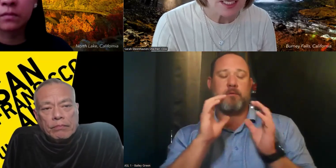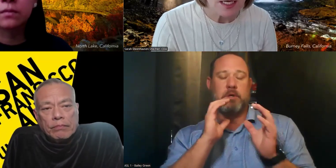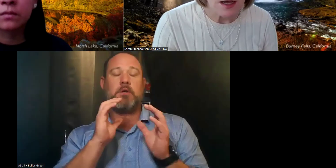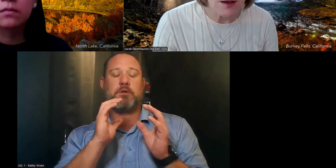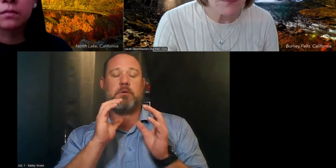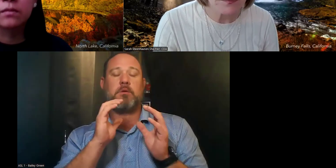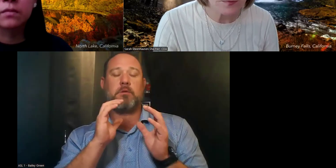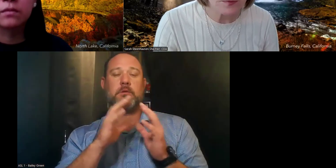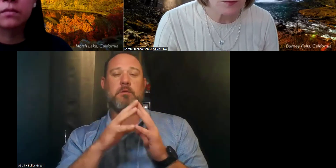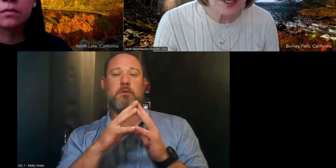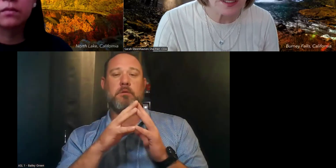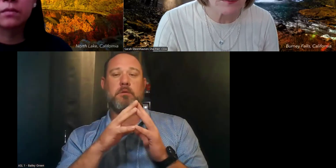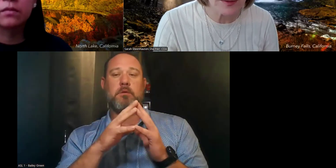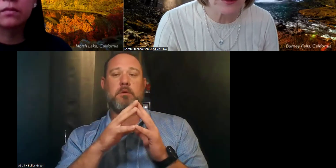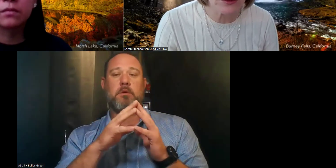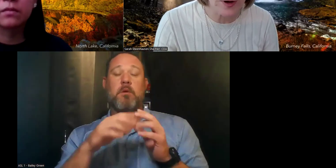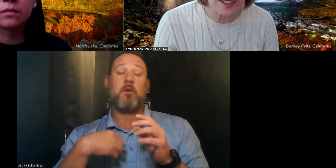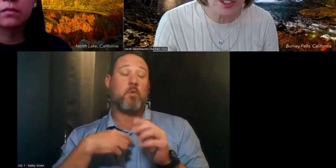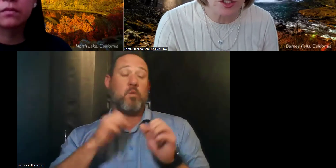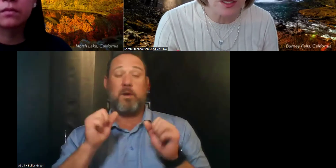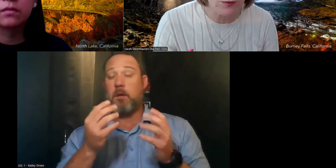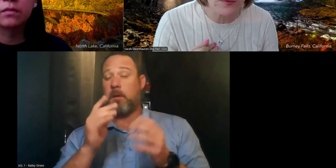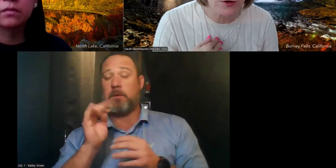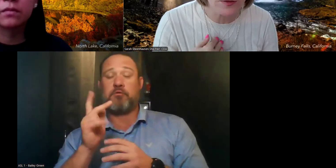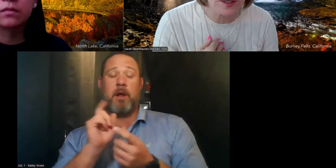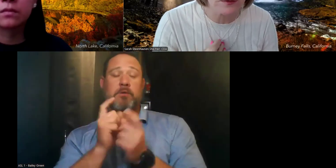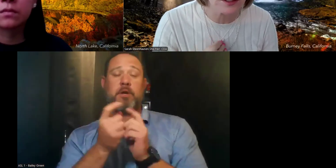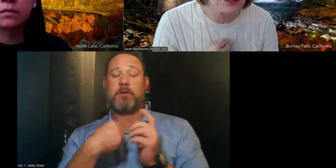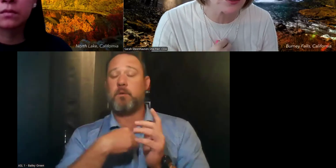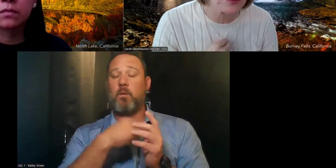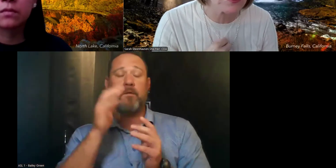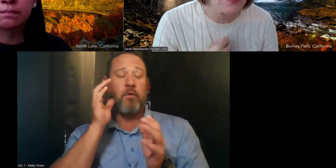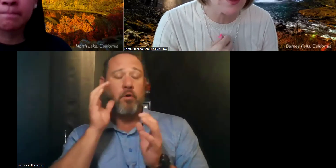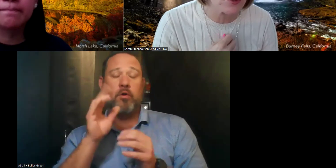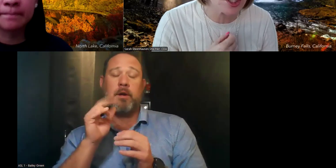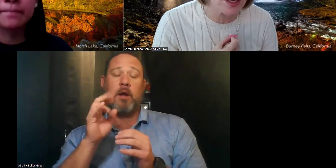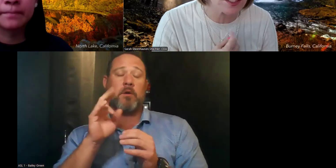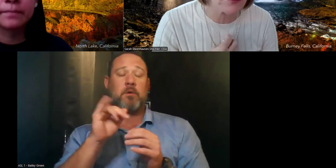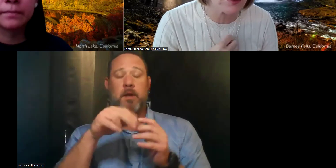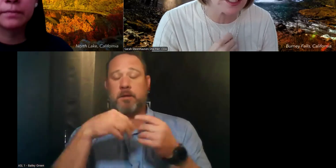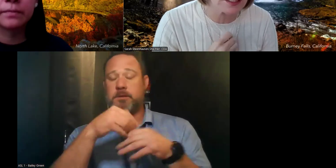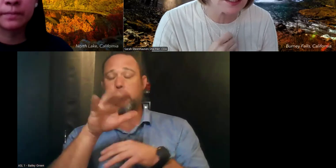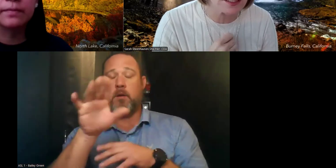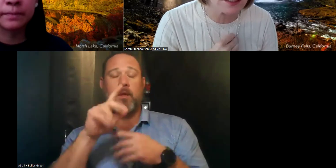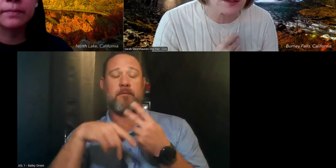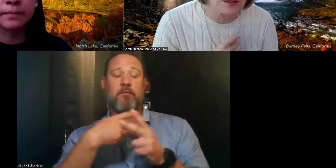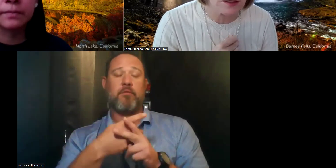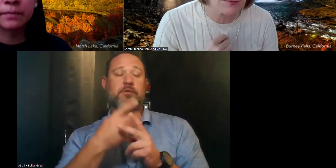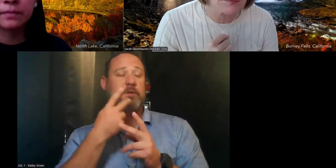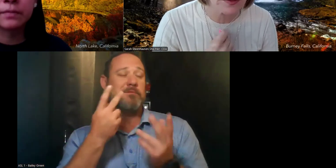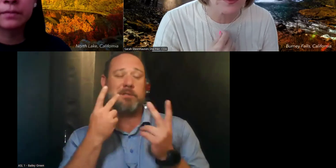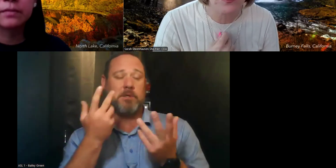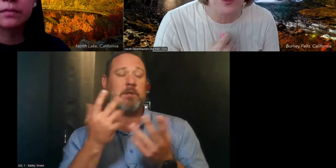But we can maybe do track changes that we've heard, and then you can send that version out to everybody and